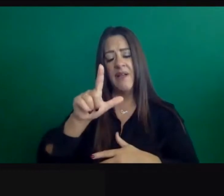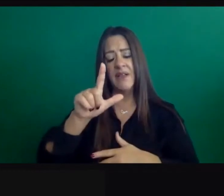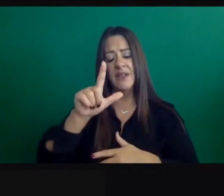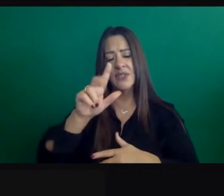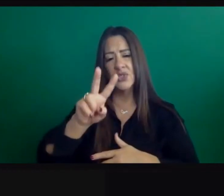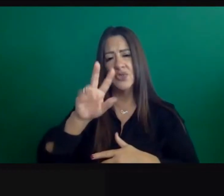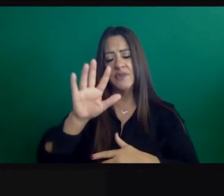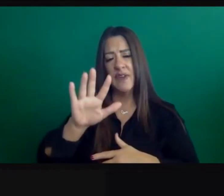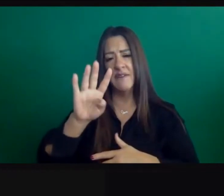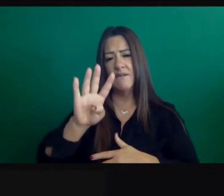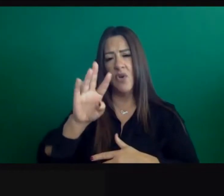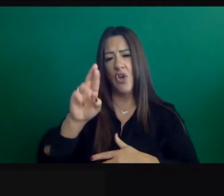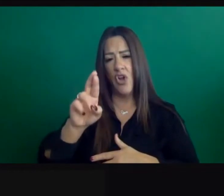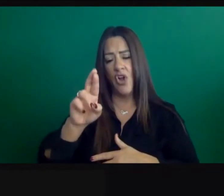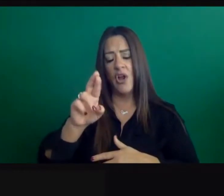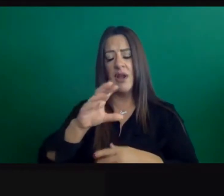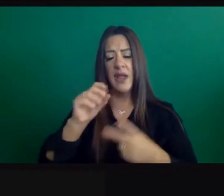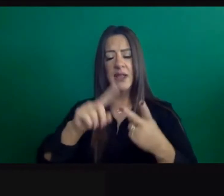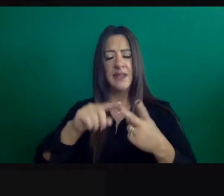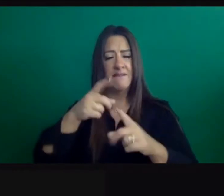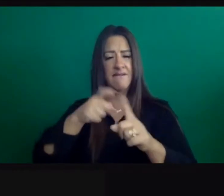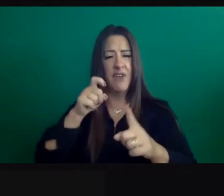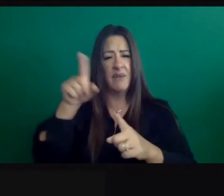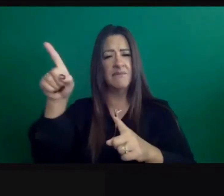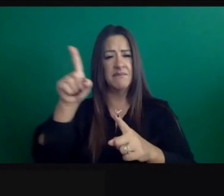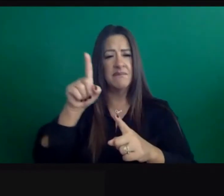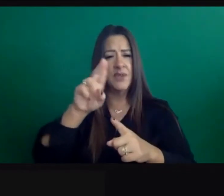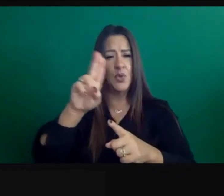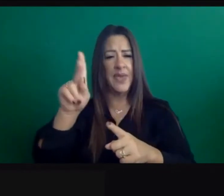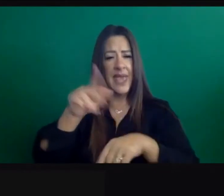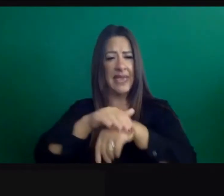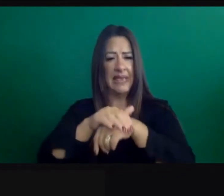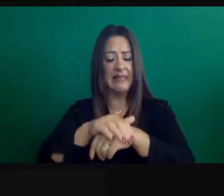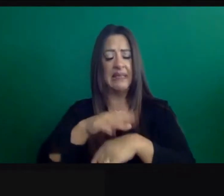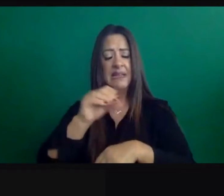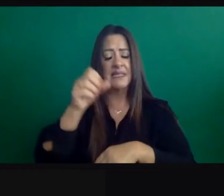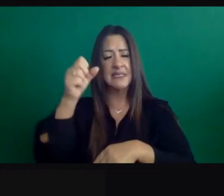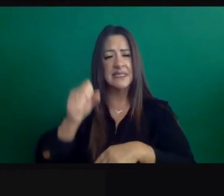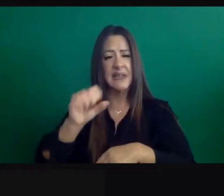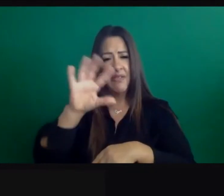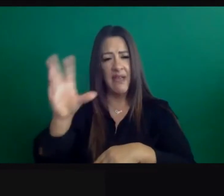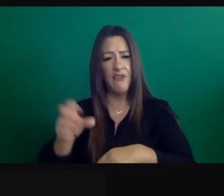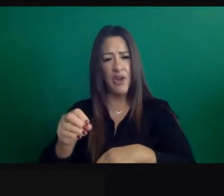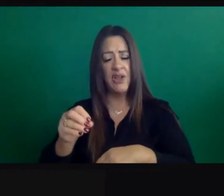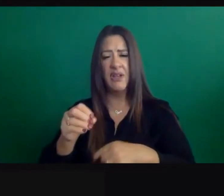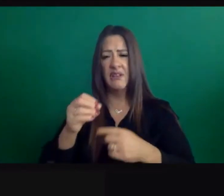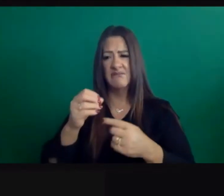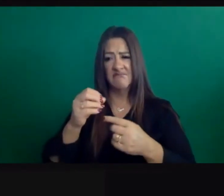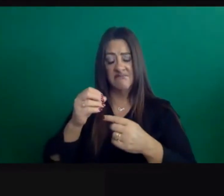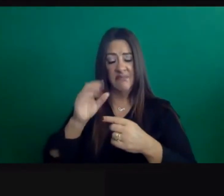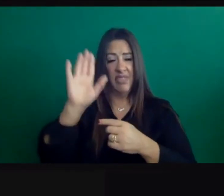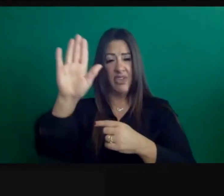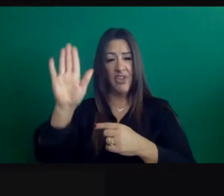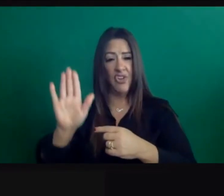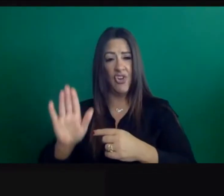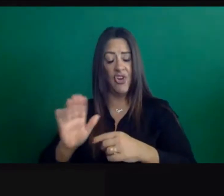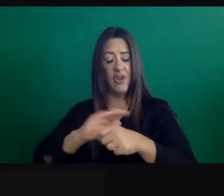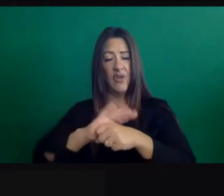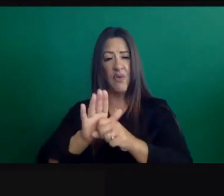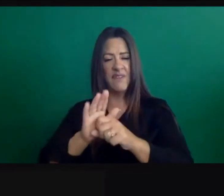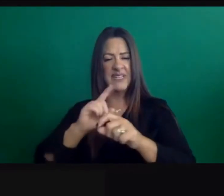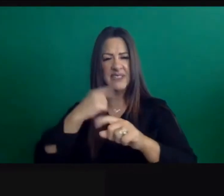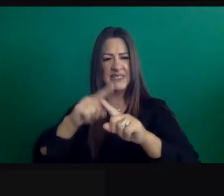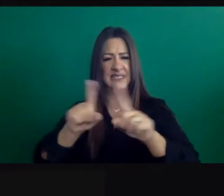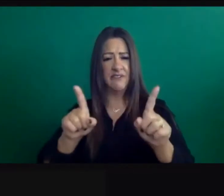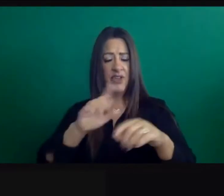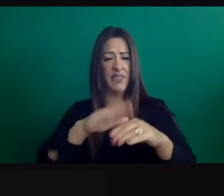L254R and the UK, South African, and Brazilian variants. Will those variants reverse the progress we're seeing? And is it possible current